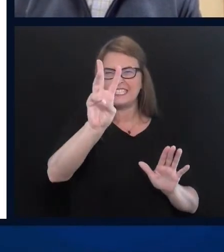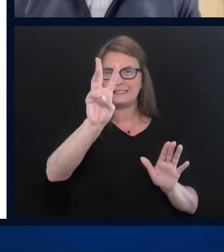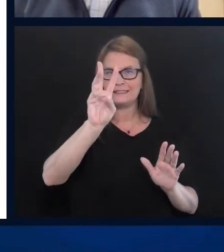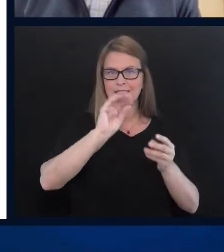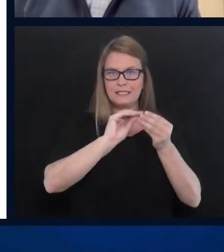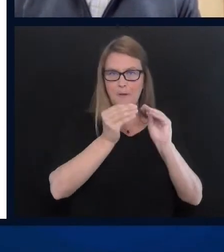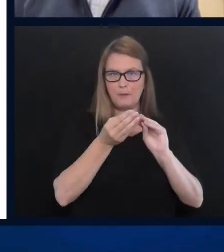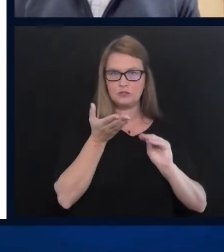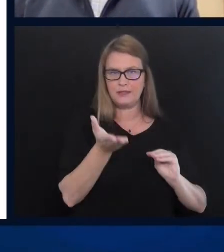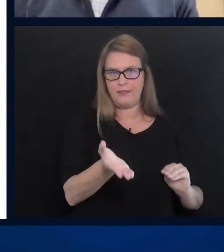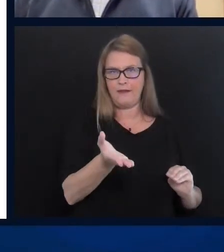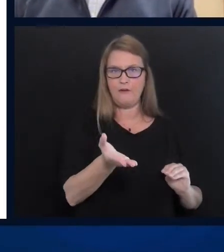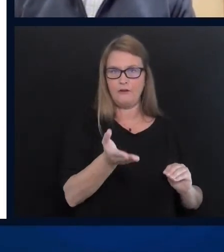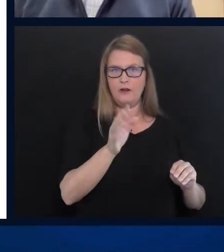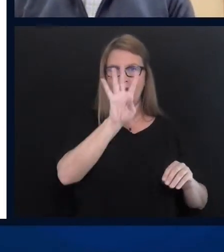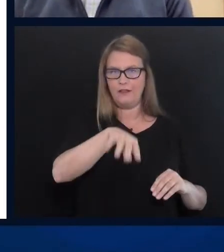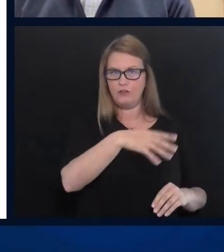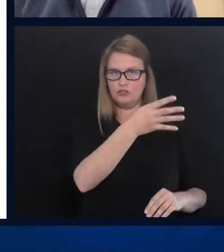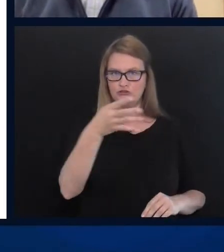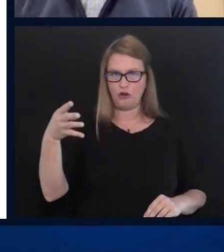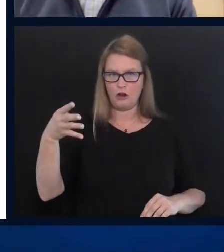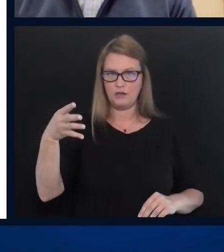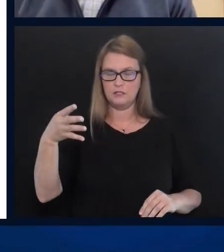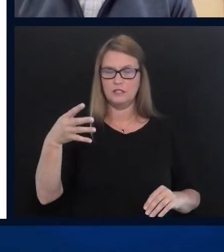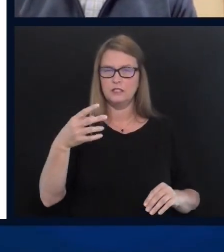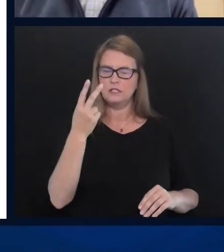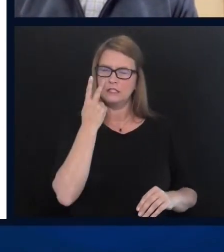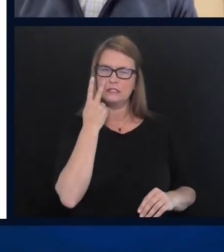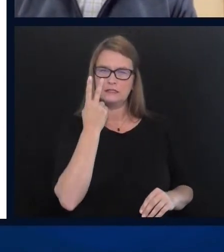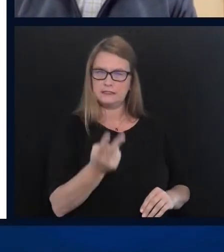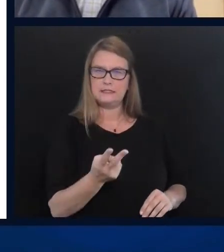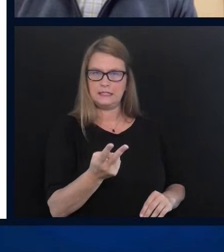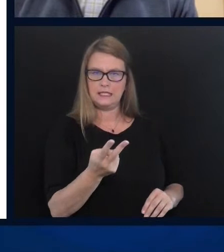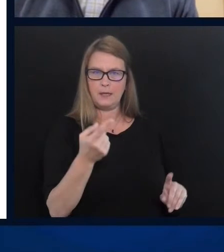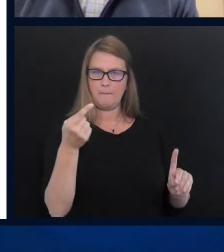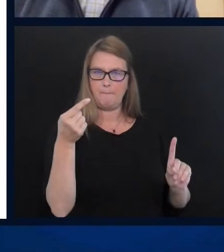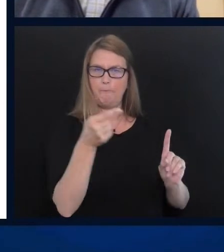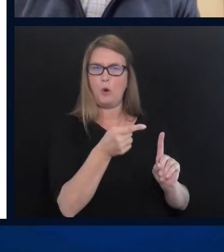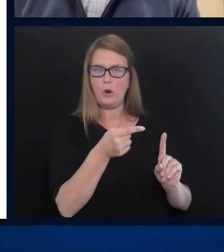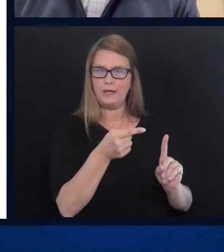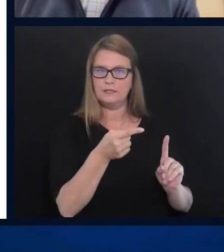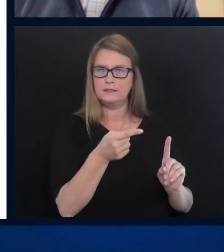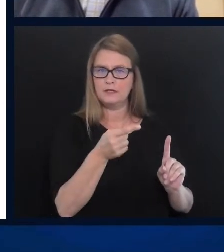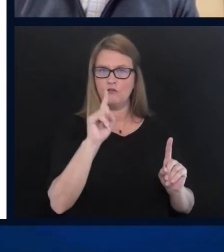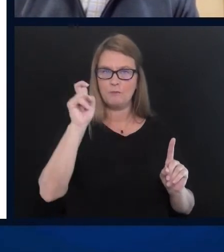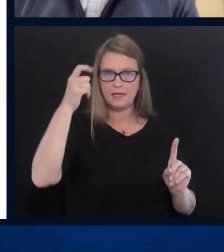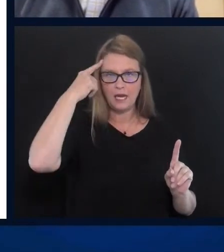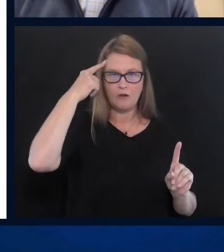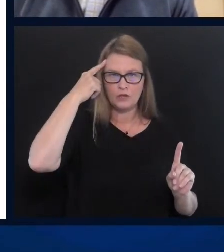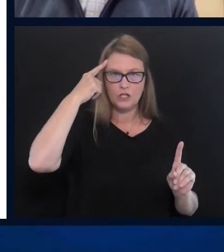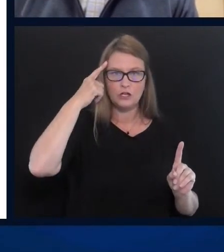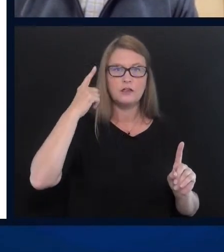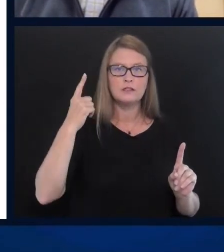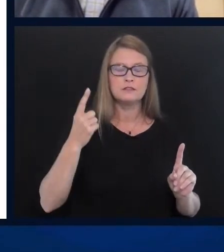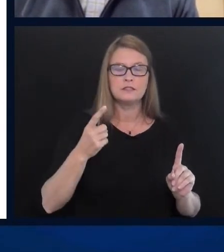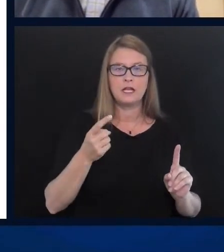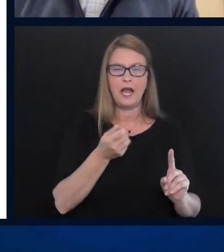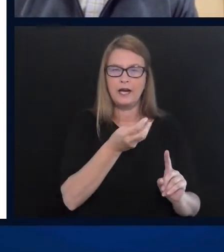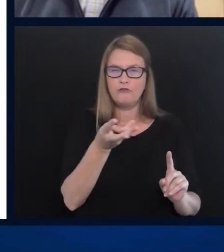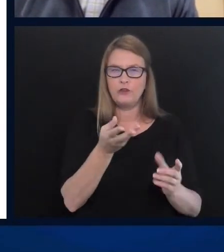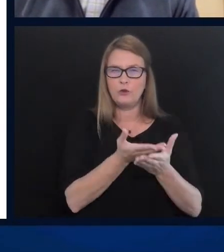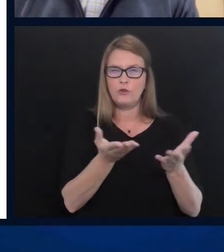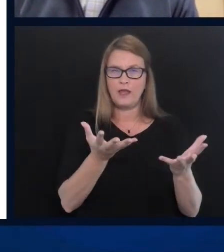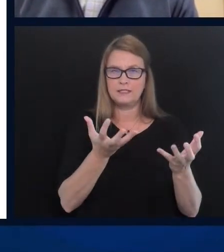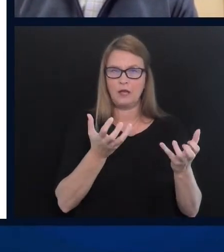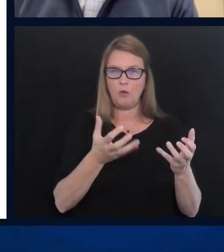this chart to reinforce points that the governor had made earlier, and a couple of points that I'd like